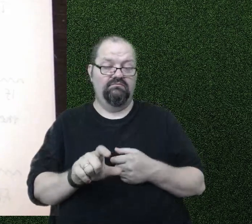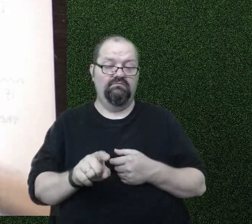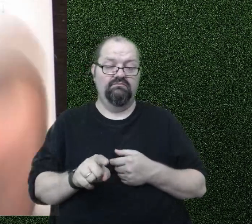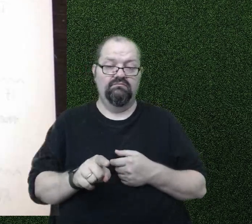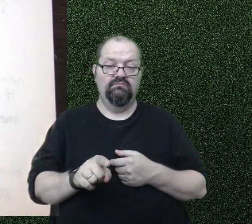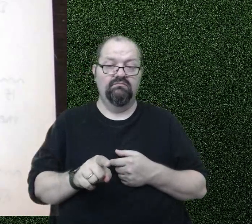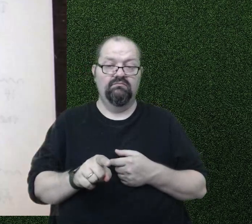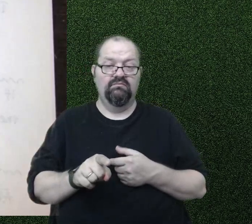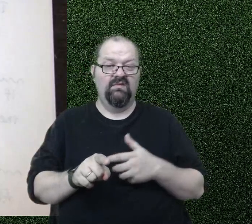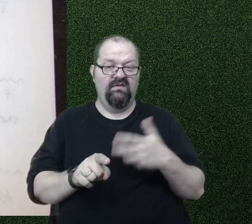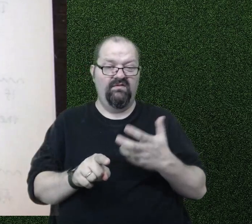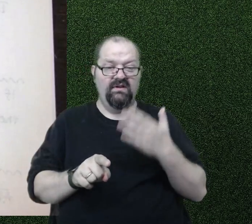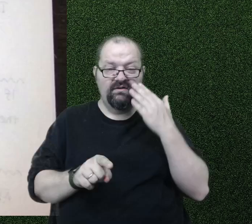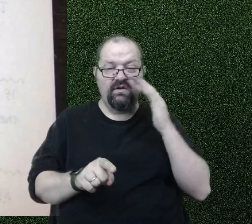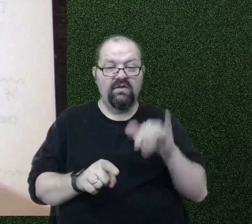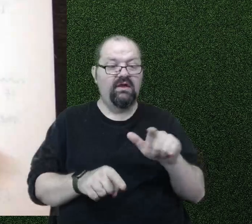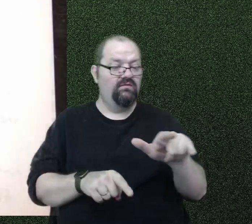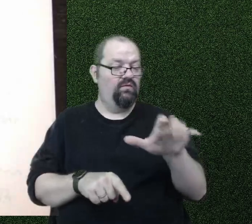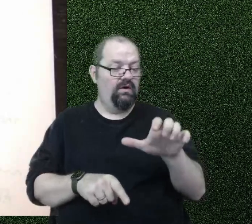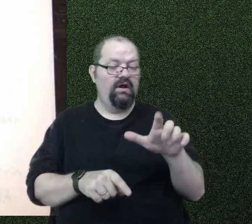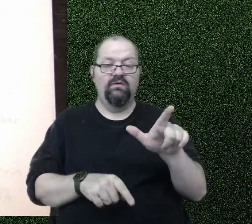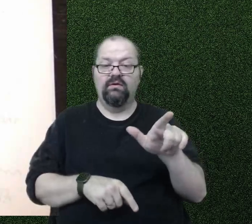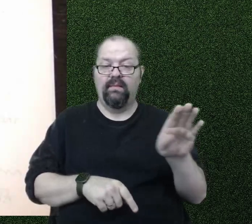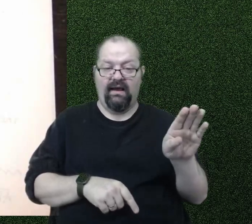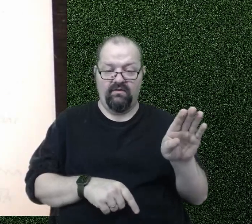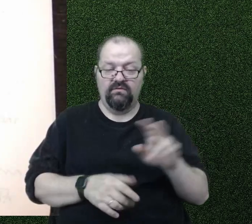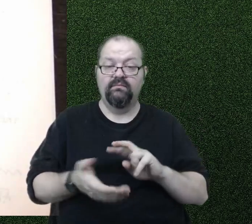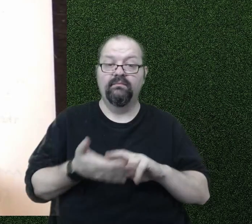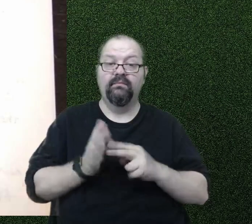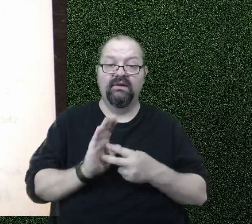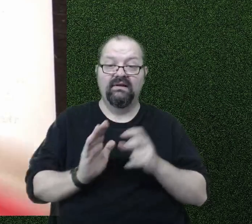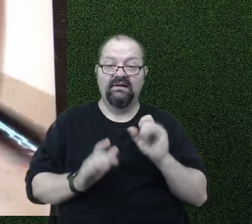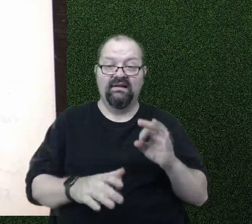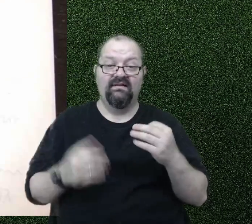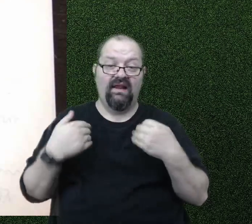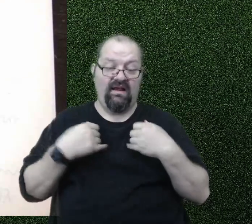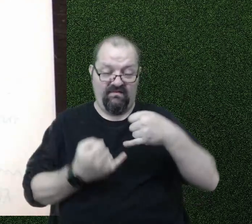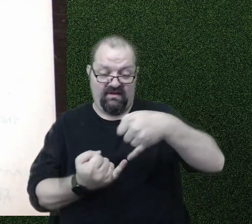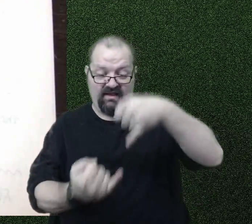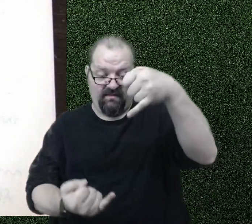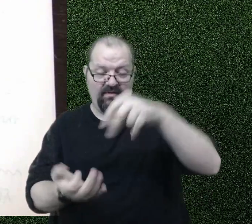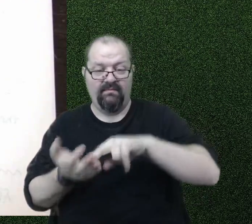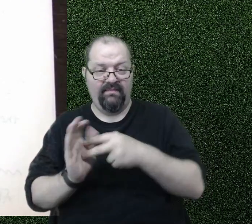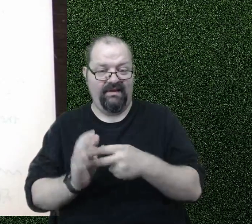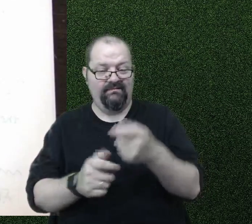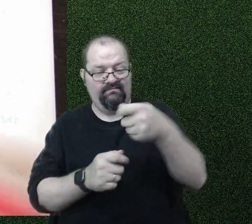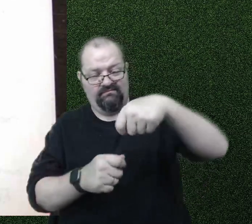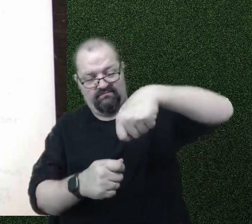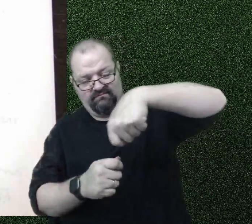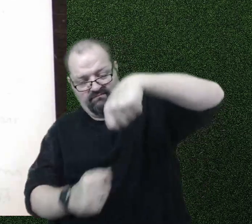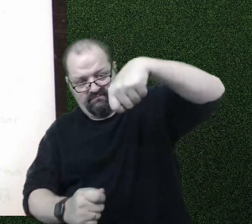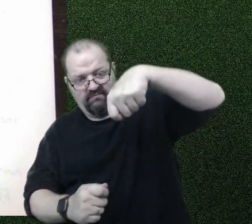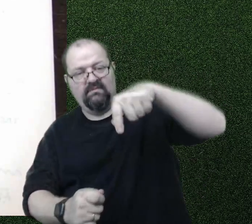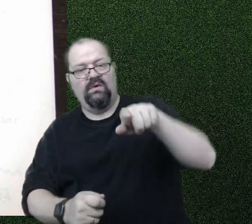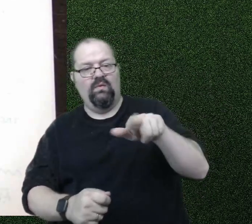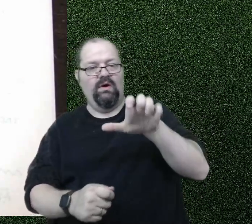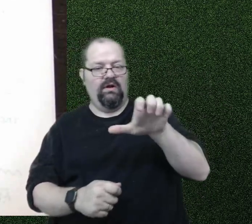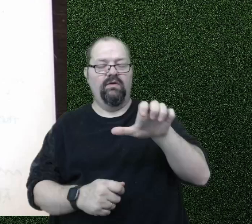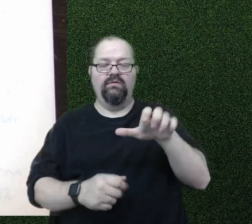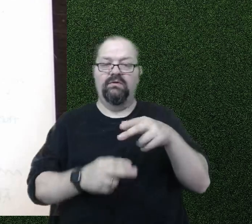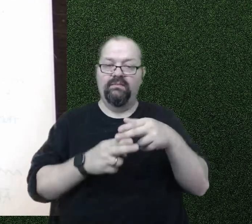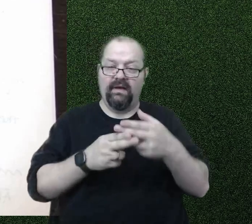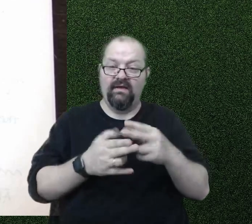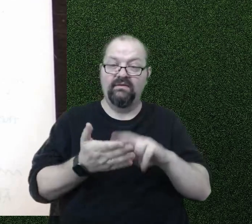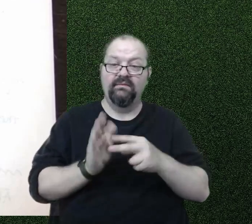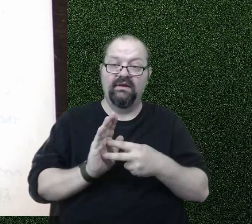They told me that that was 100 pounds. That means if there's a cable here, that's going to be 100 pounds to balance that. That means there's